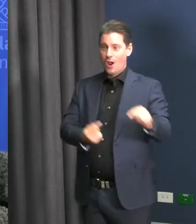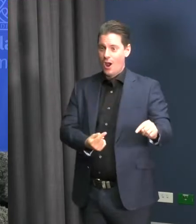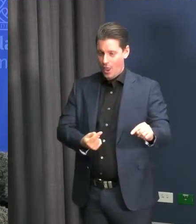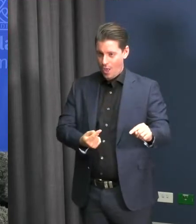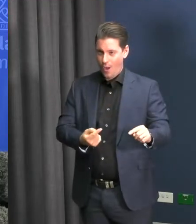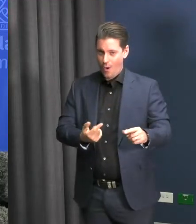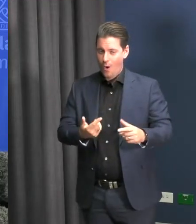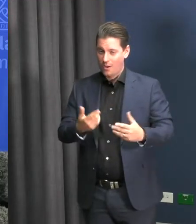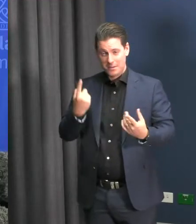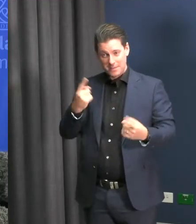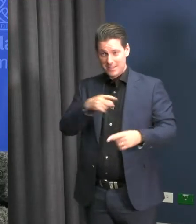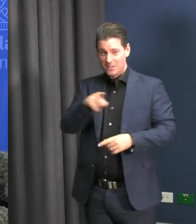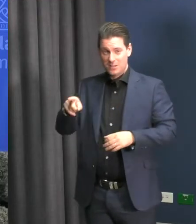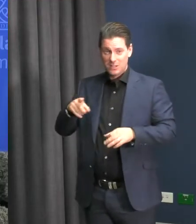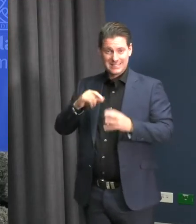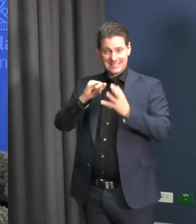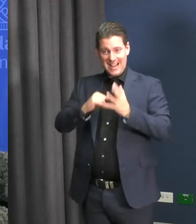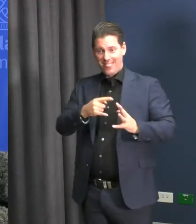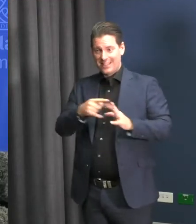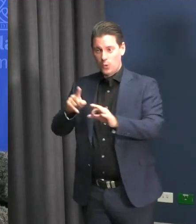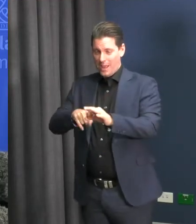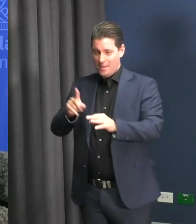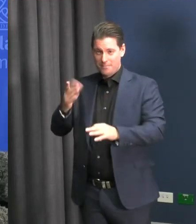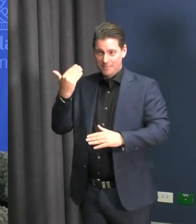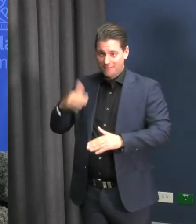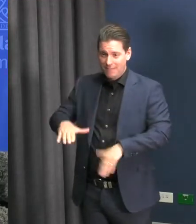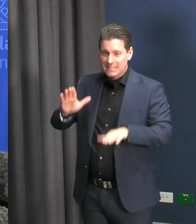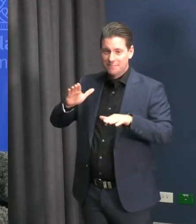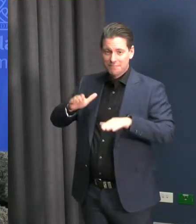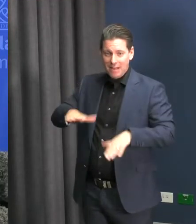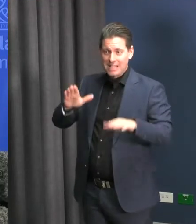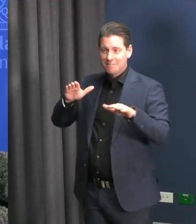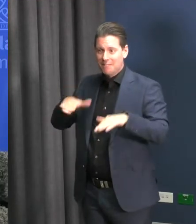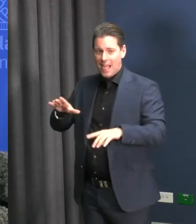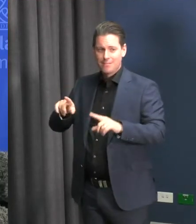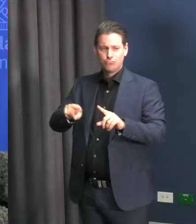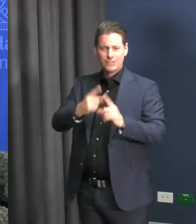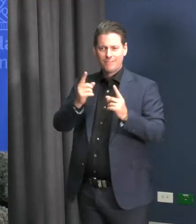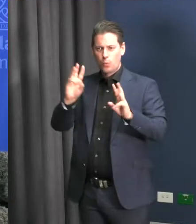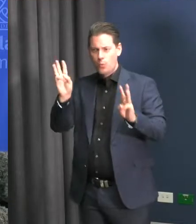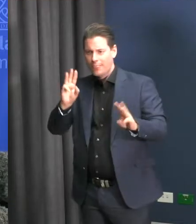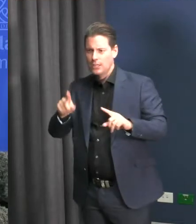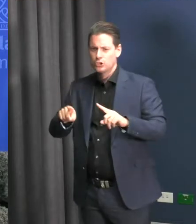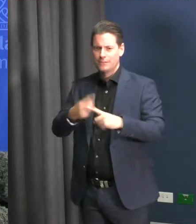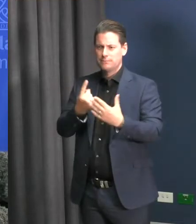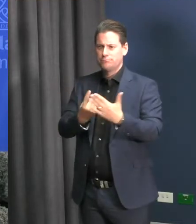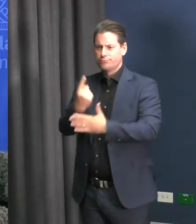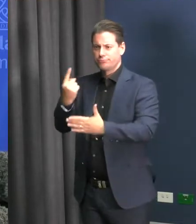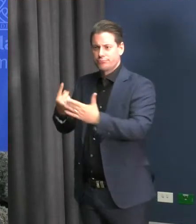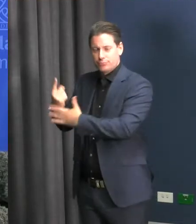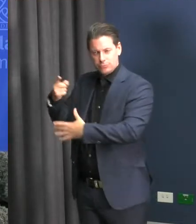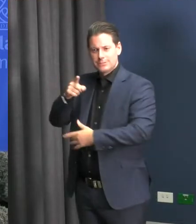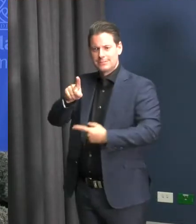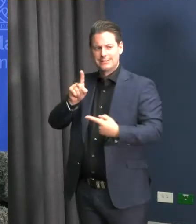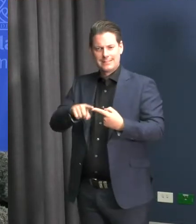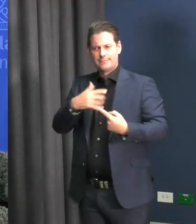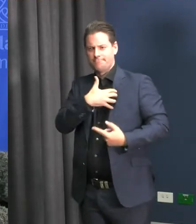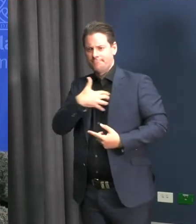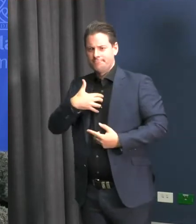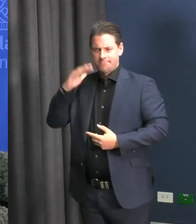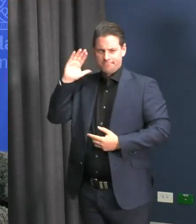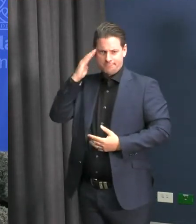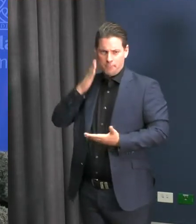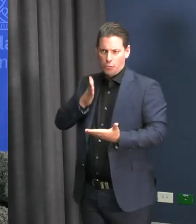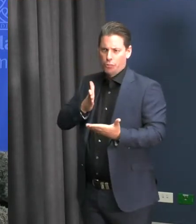handled flooding events, and I've seen the way that Queenslanders have dealt with all forms of challenges like this.